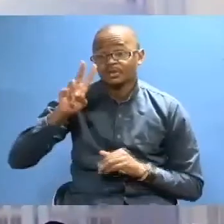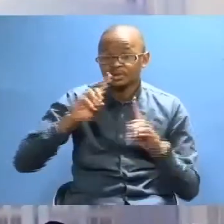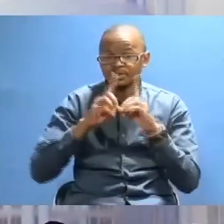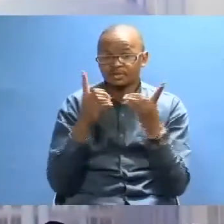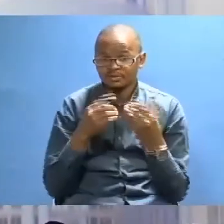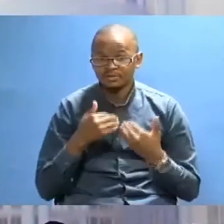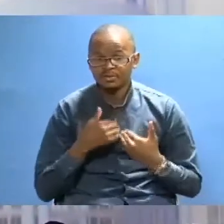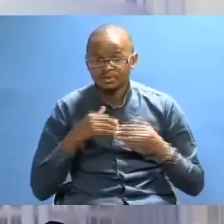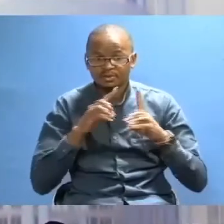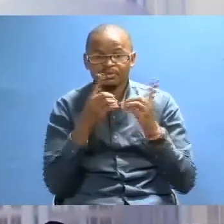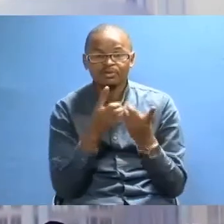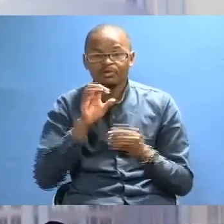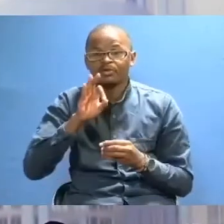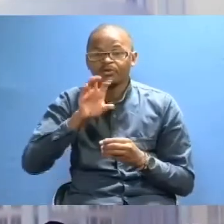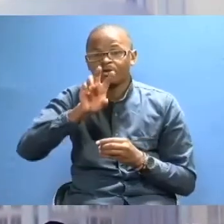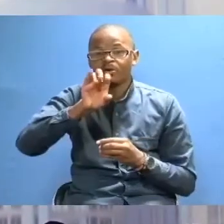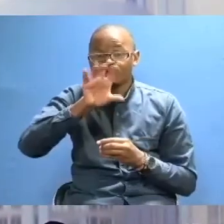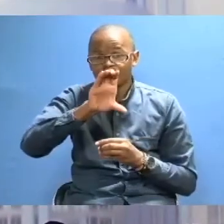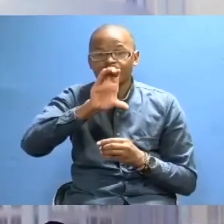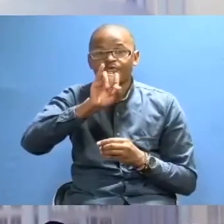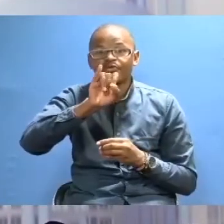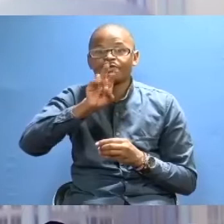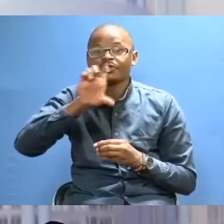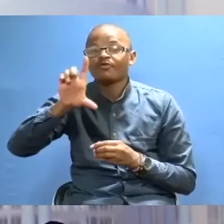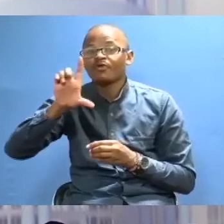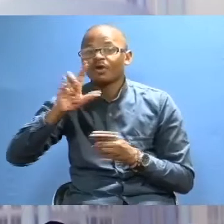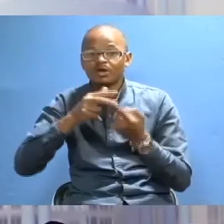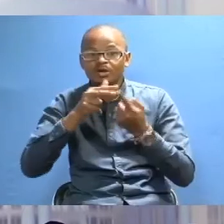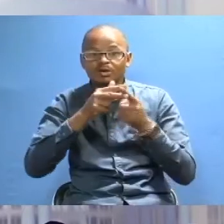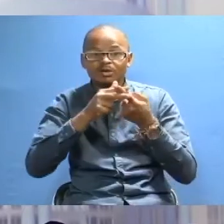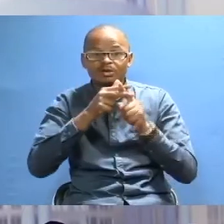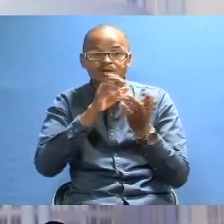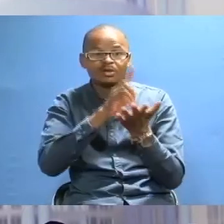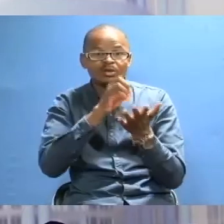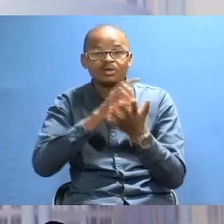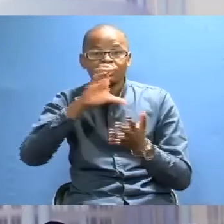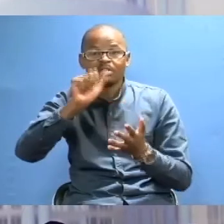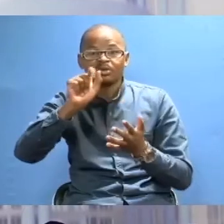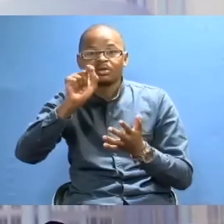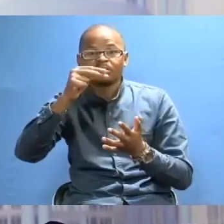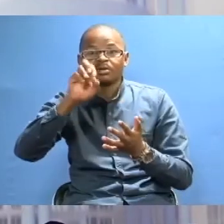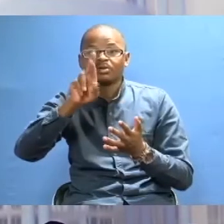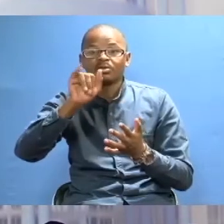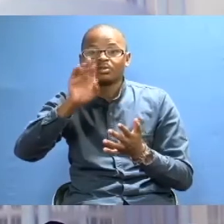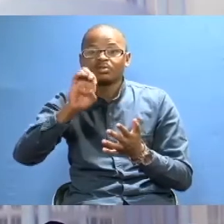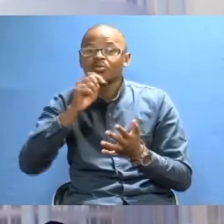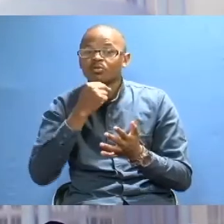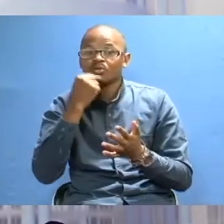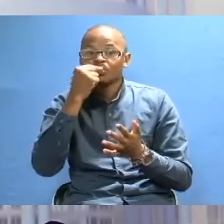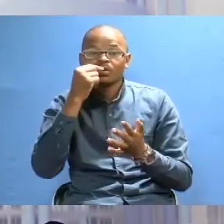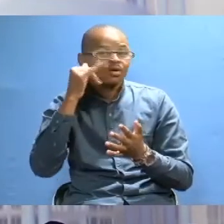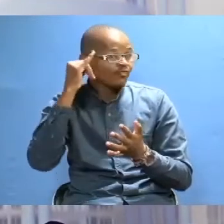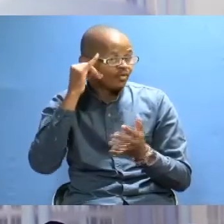second department we have is the Department of Civil Engineering. This is headed by Dr. Catherine Gedhuku,